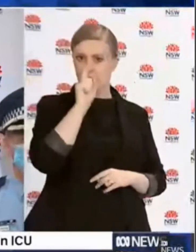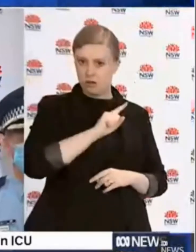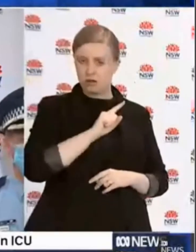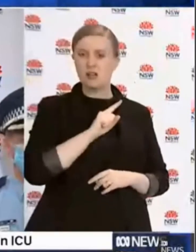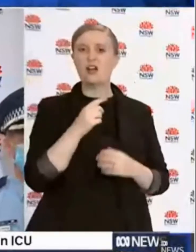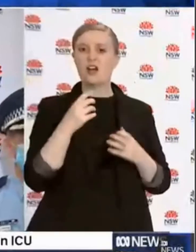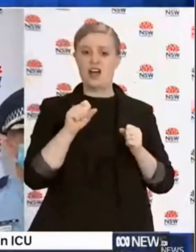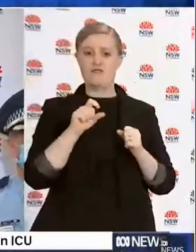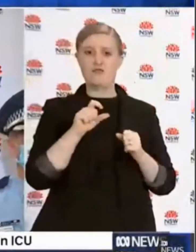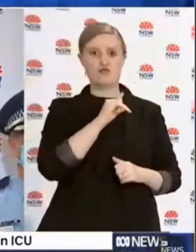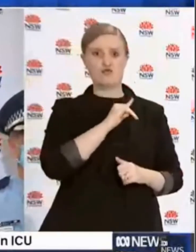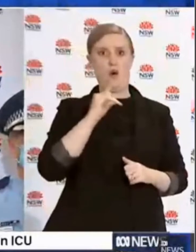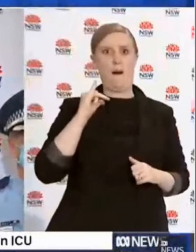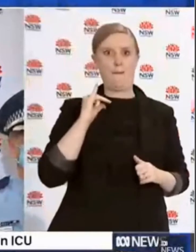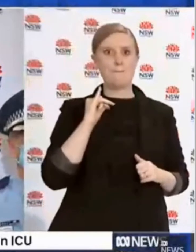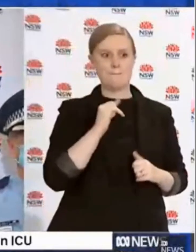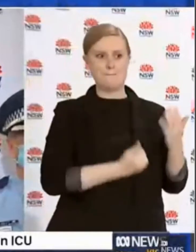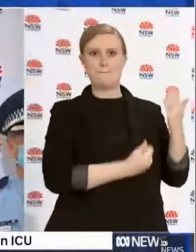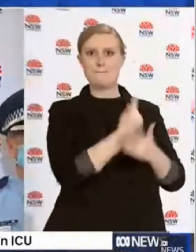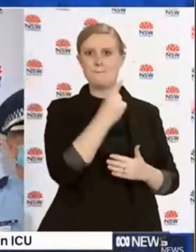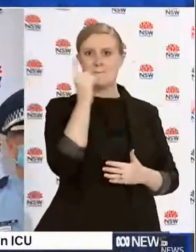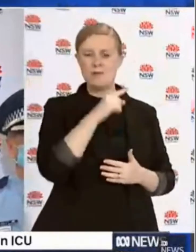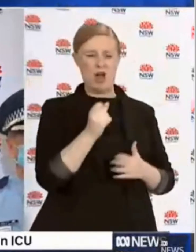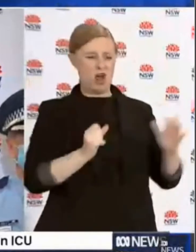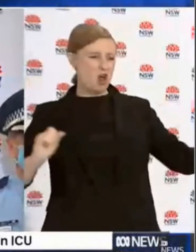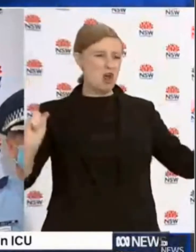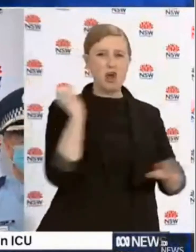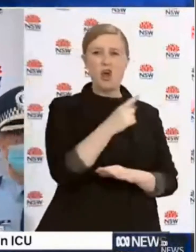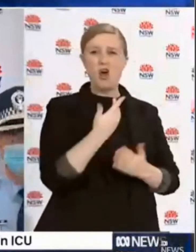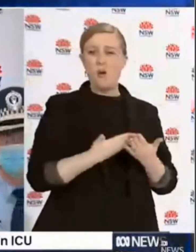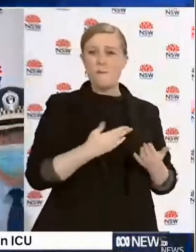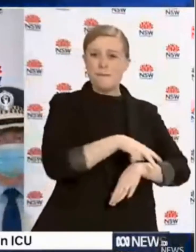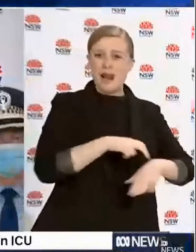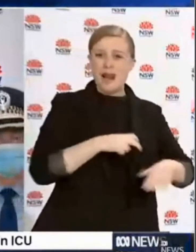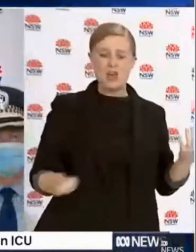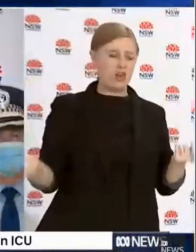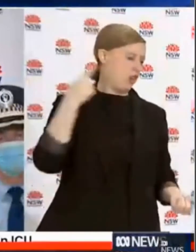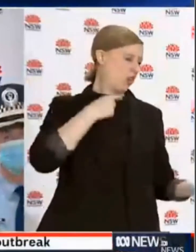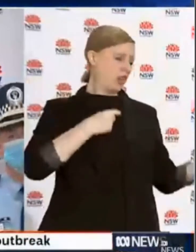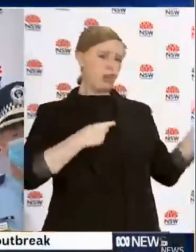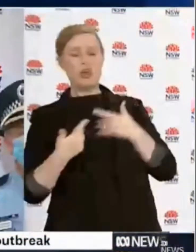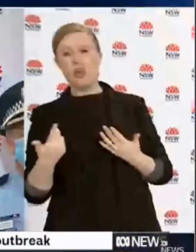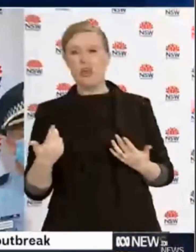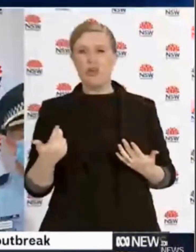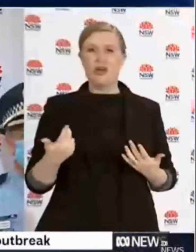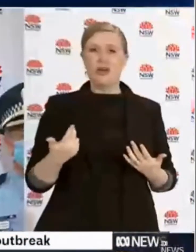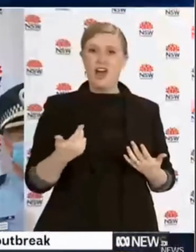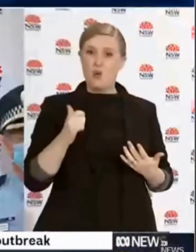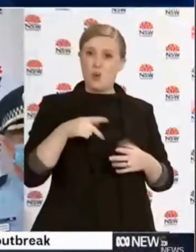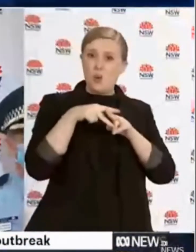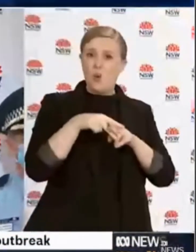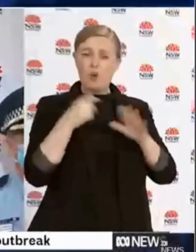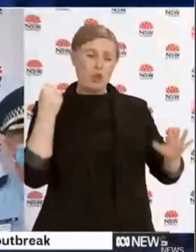very much under the Crimes Act domain. I mean, throwing missiles at police officers is absolutely appalling, and their